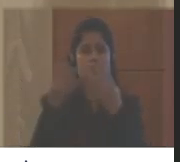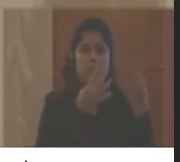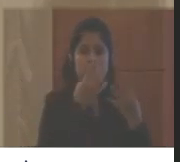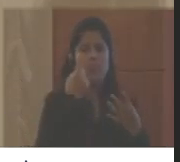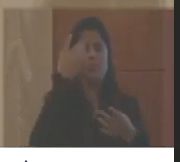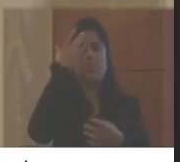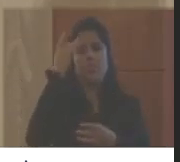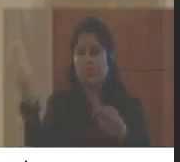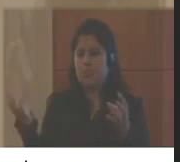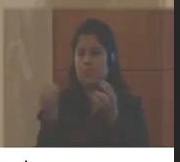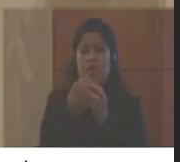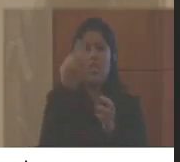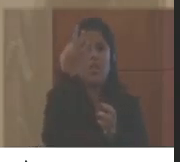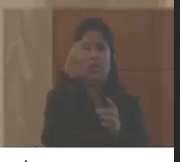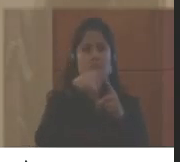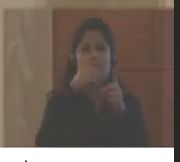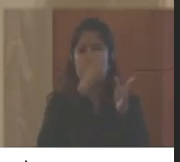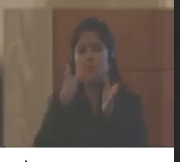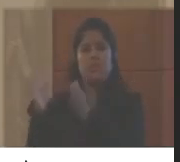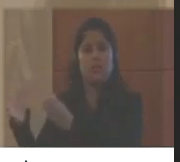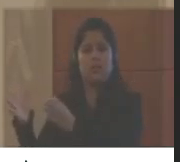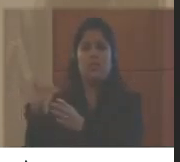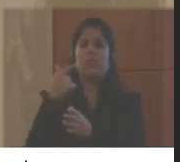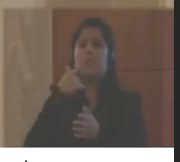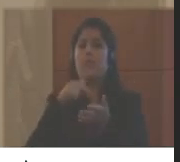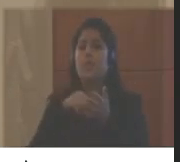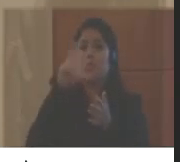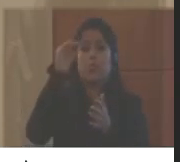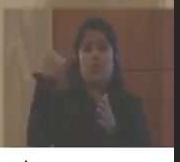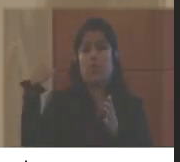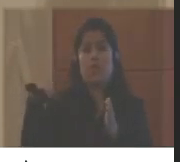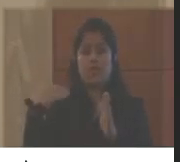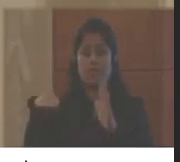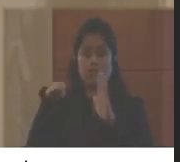seeing already the final process of these schemes of